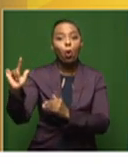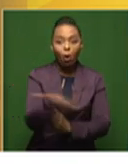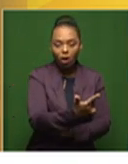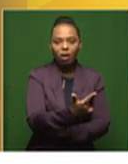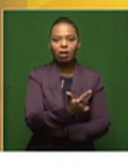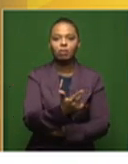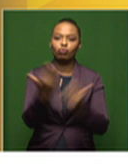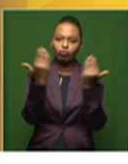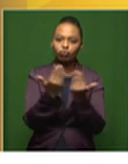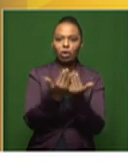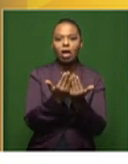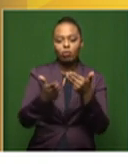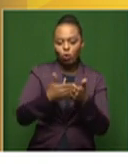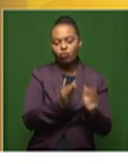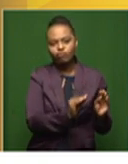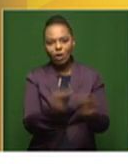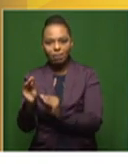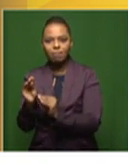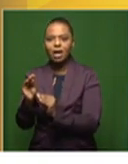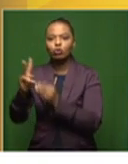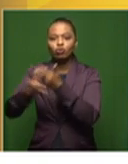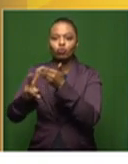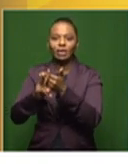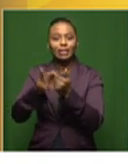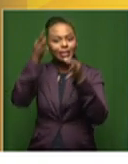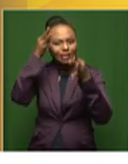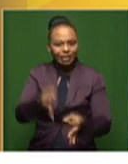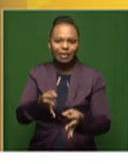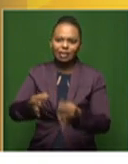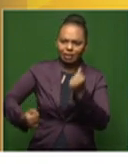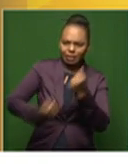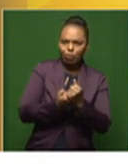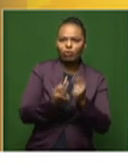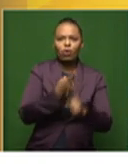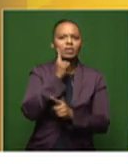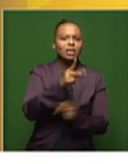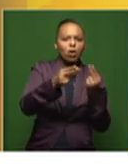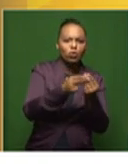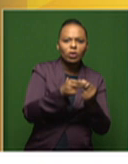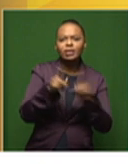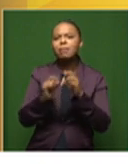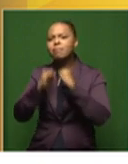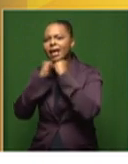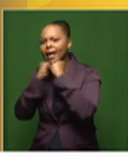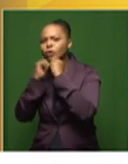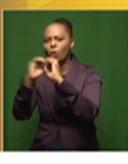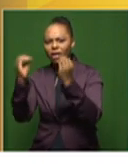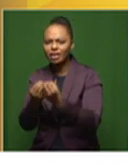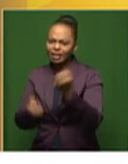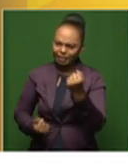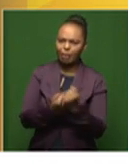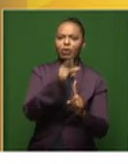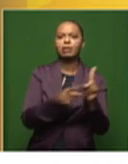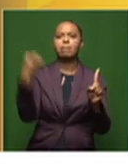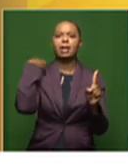delay the reopening of schools by 2 weeks. And this decision has been supported by teacher unions and parents organizations after they've